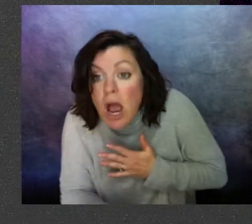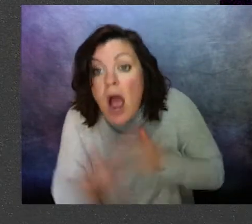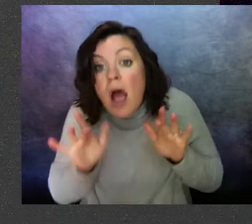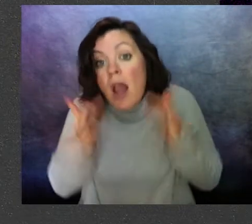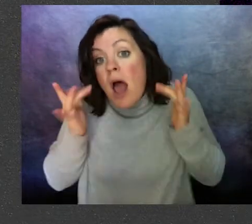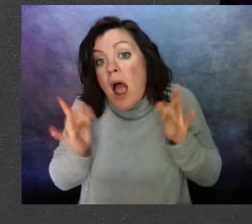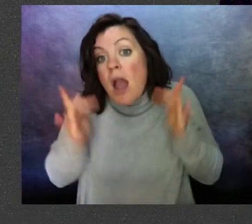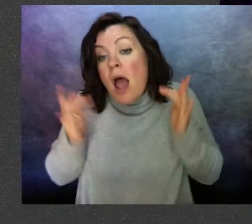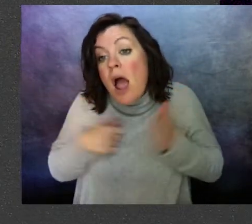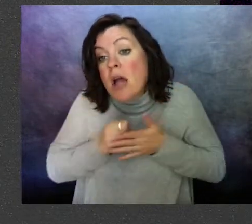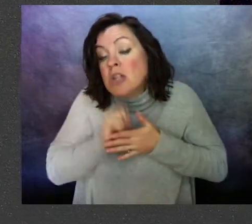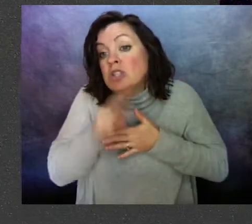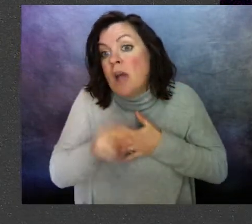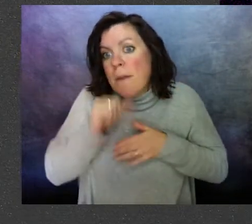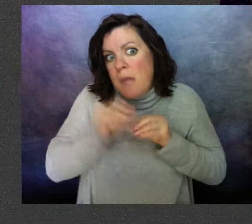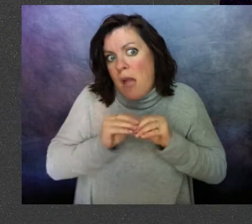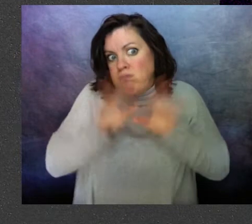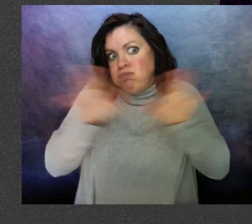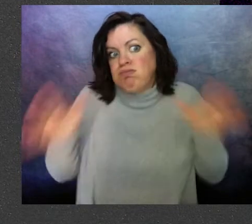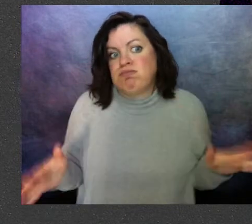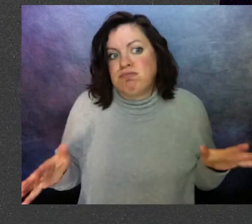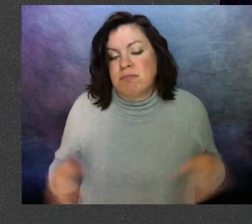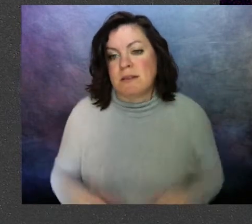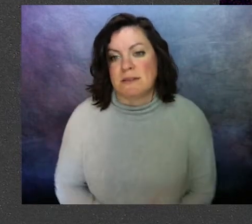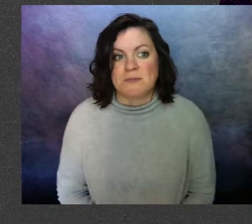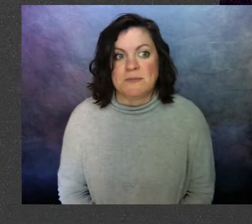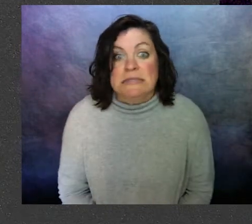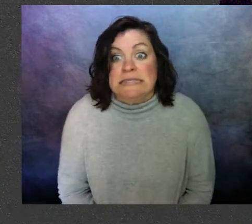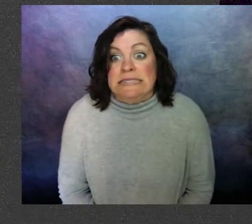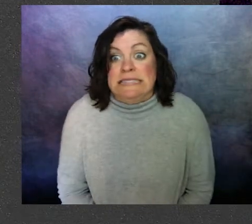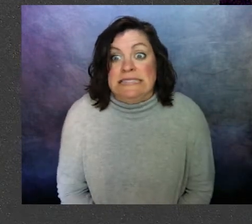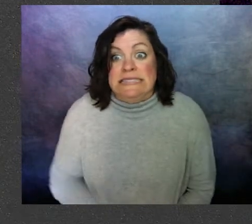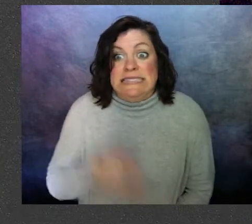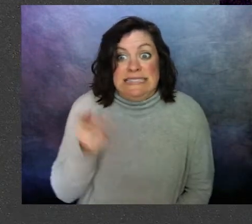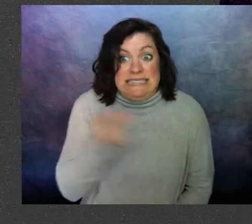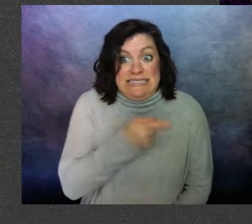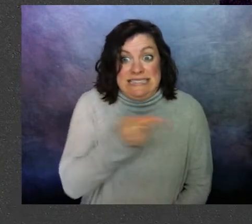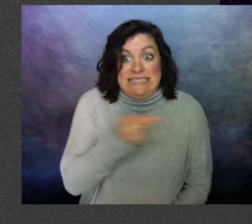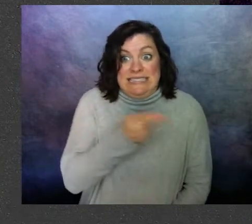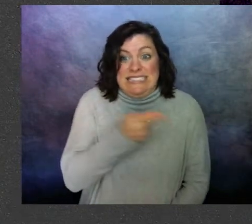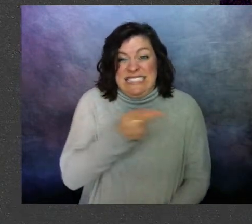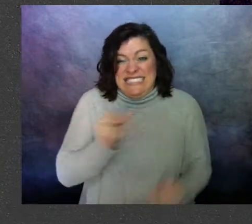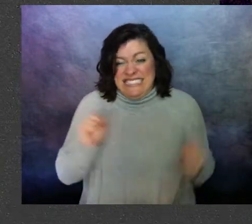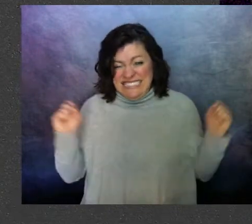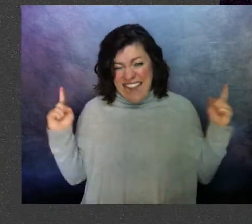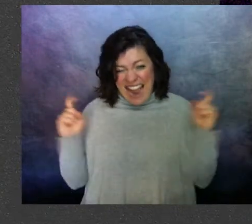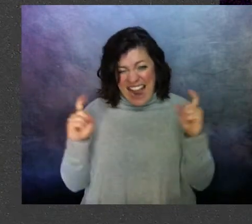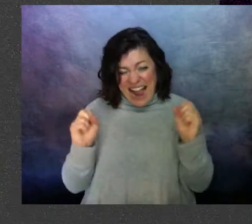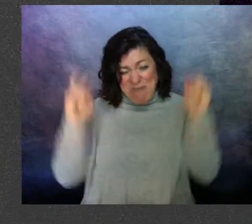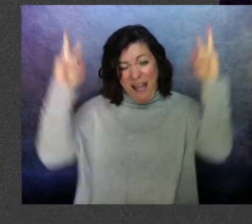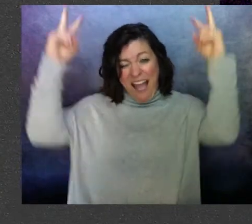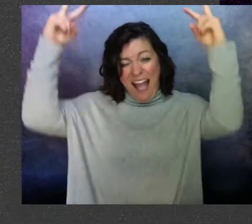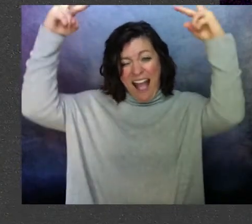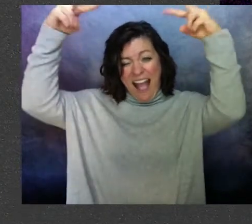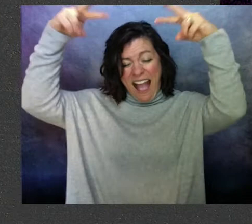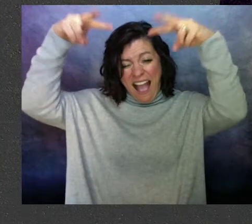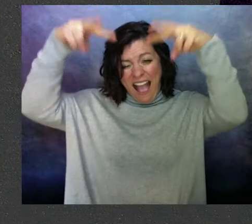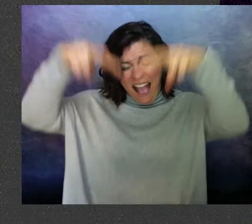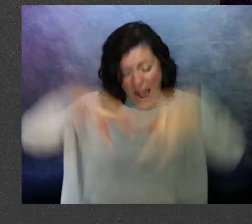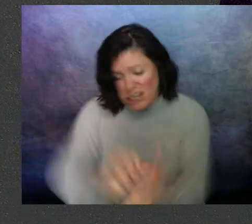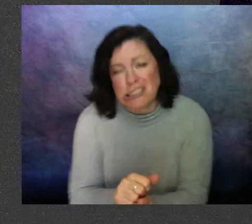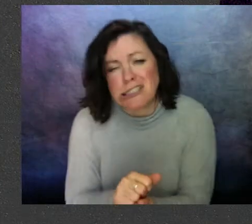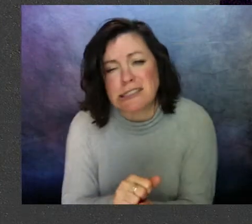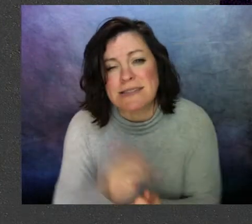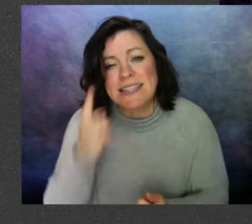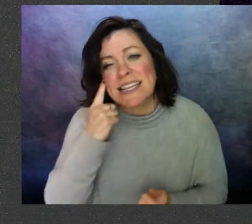said Clifford. Then let's jump, said Cleo. Cleo and Clifford ran to the pile and jumped in with a big